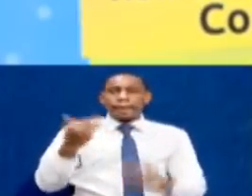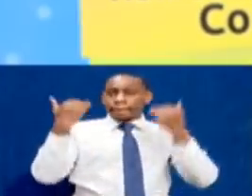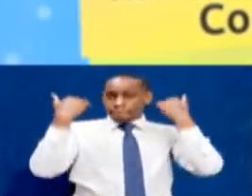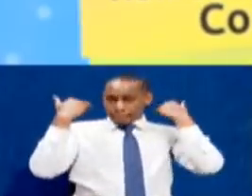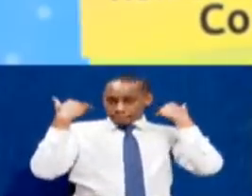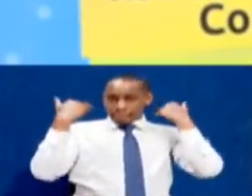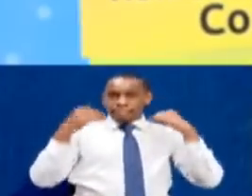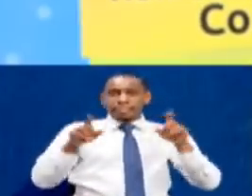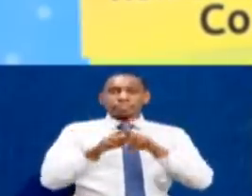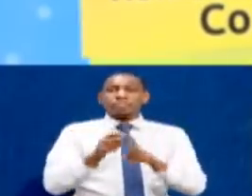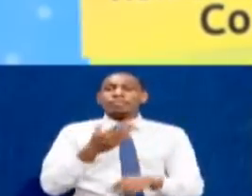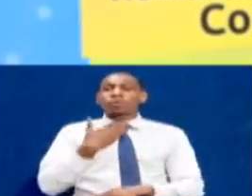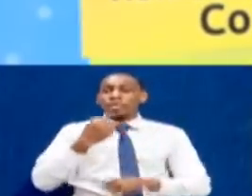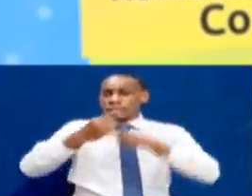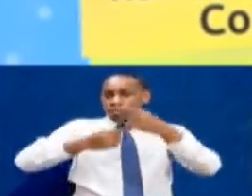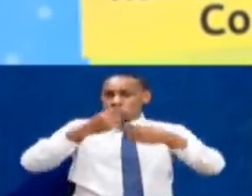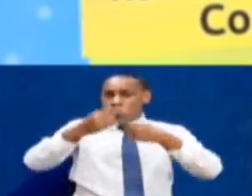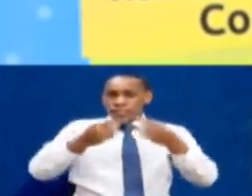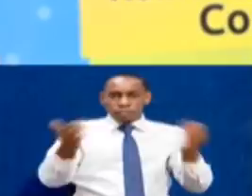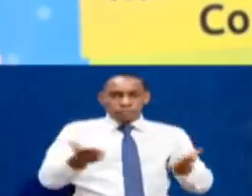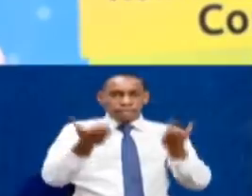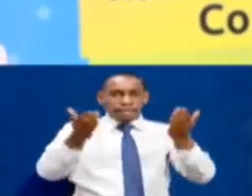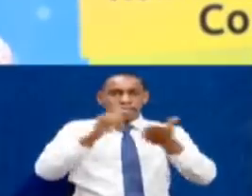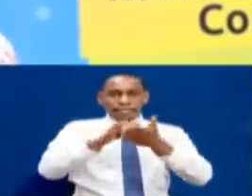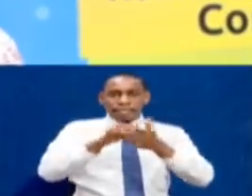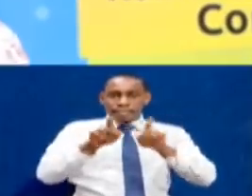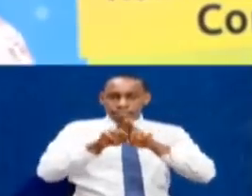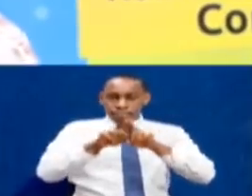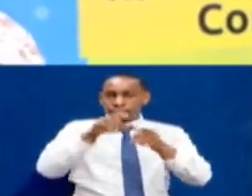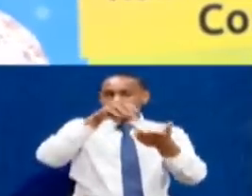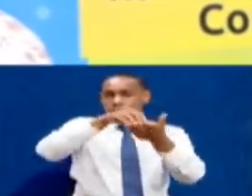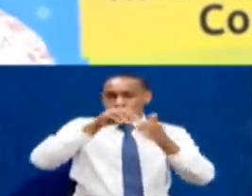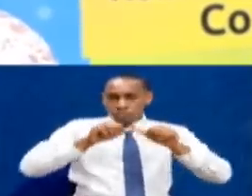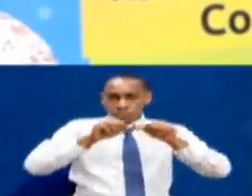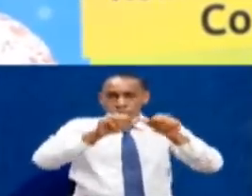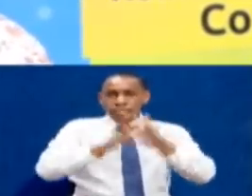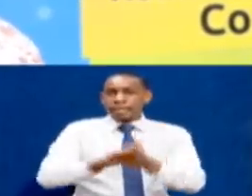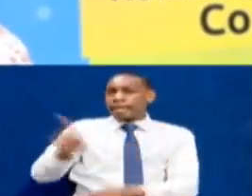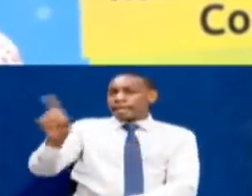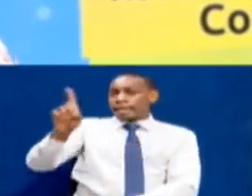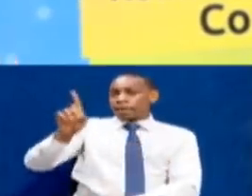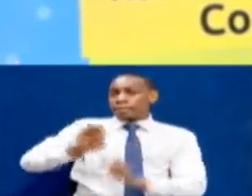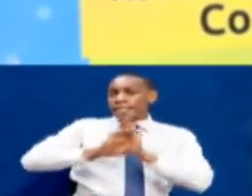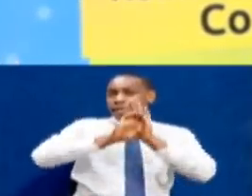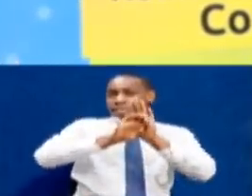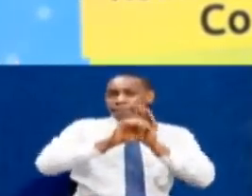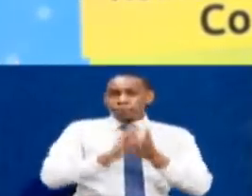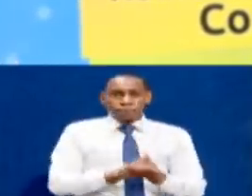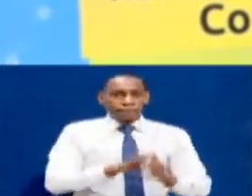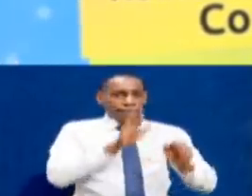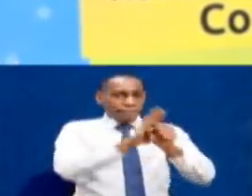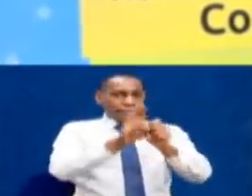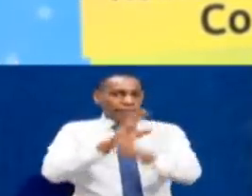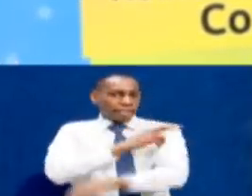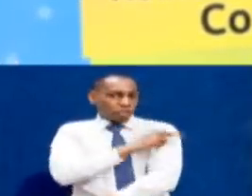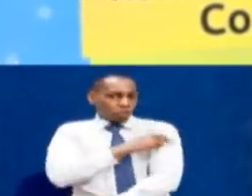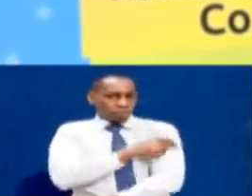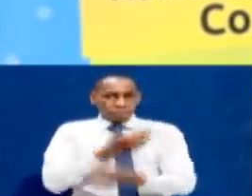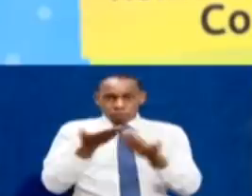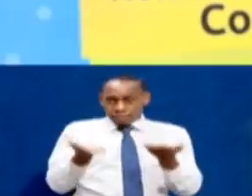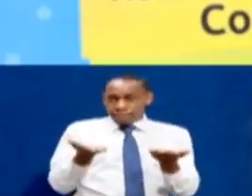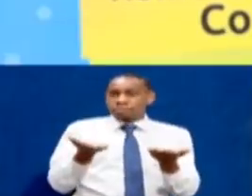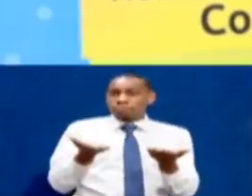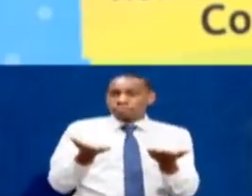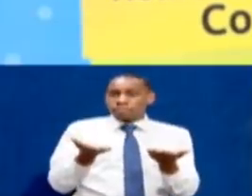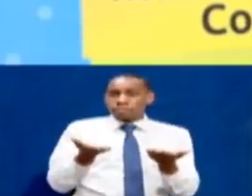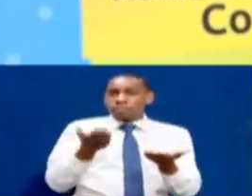300 beds, and you'd like to continue to urge that this be the case. In Nairobi, for example, most of the facilities we have been talking